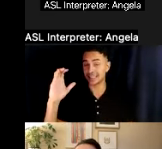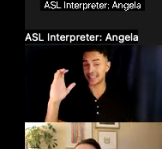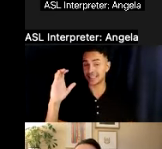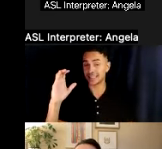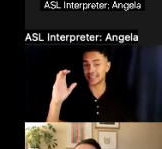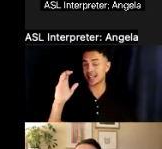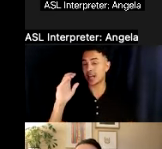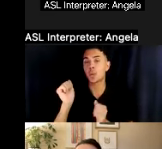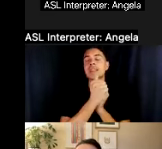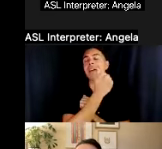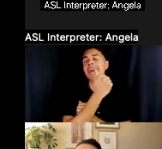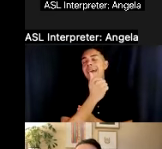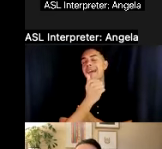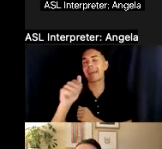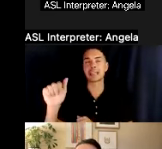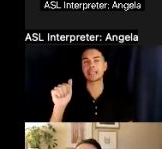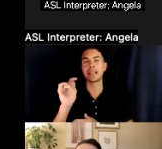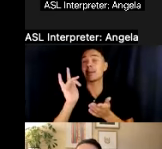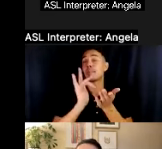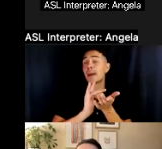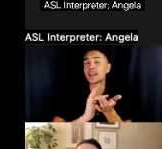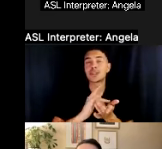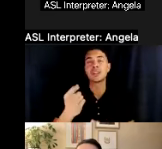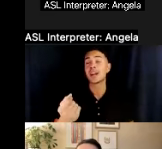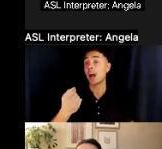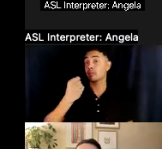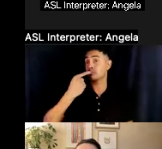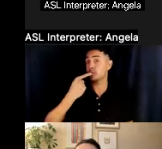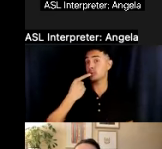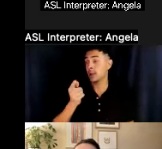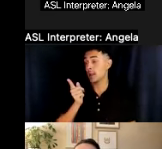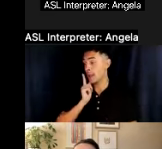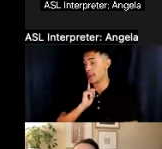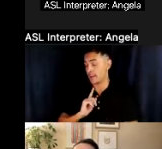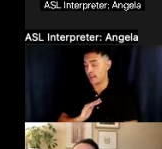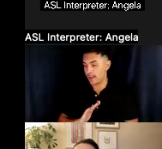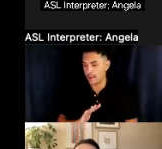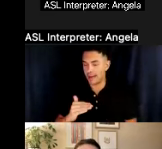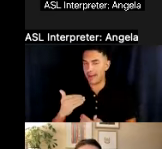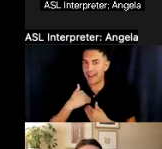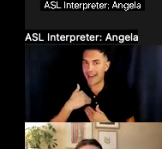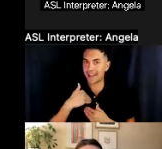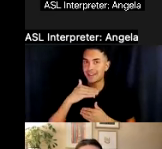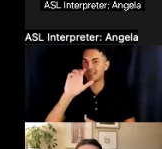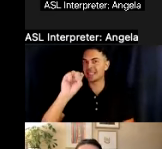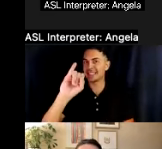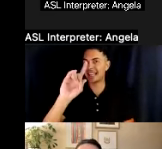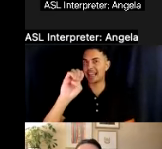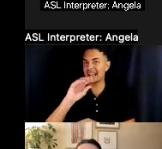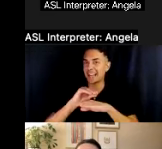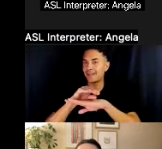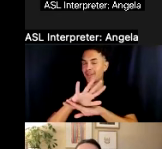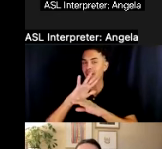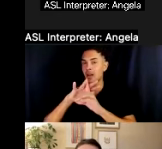with any drug, any pharmaceutical that we consume, it's good to understand the side effects, the risks, and the